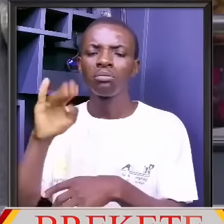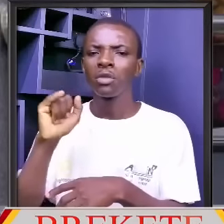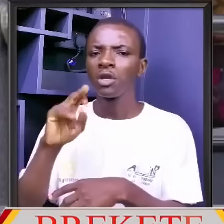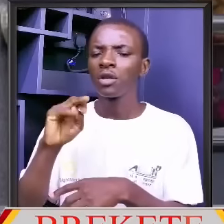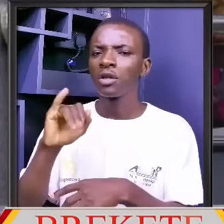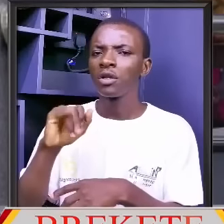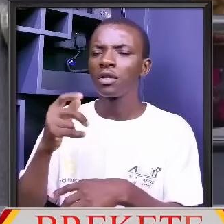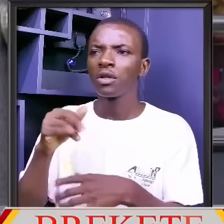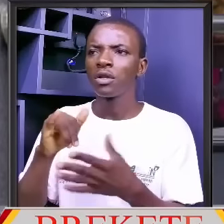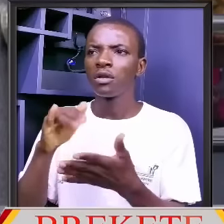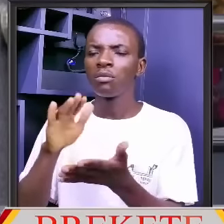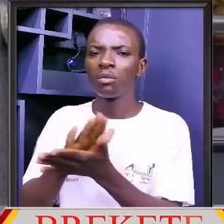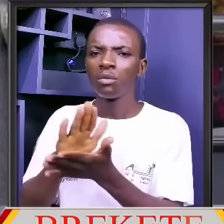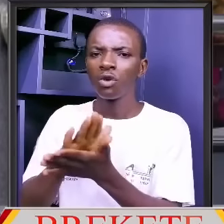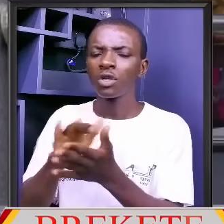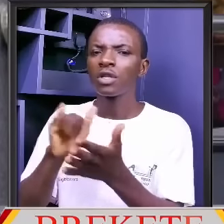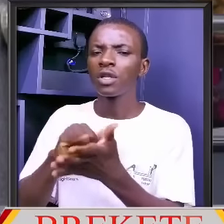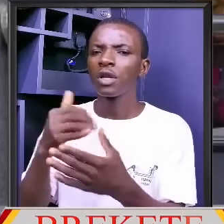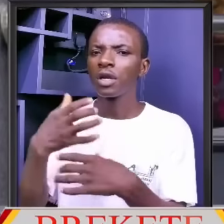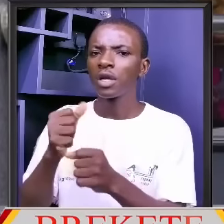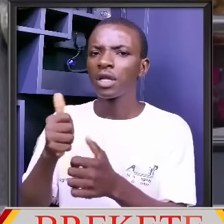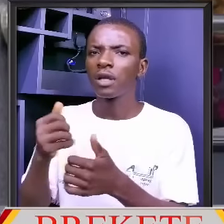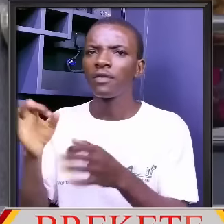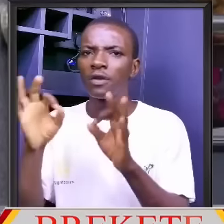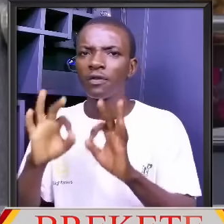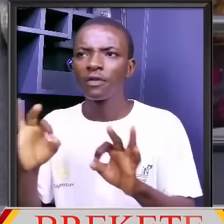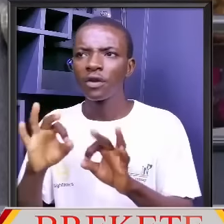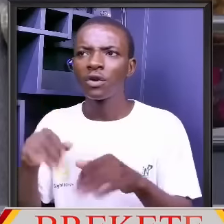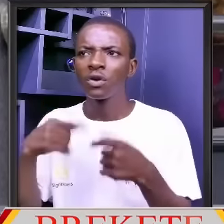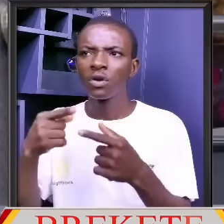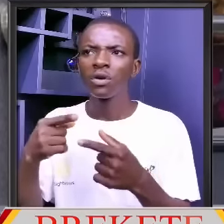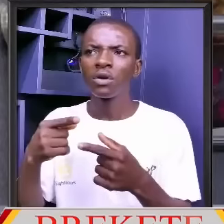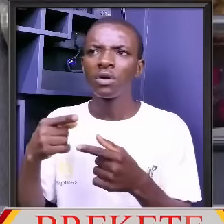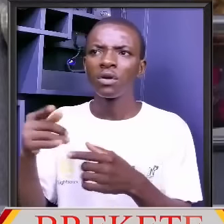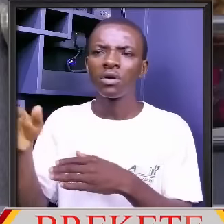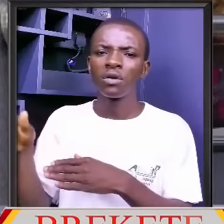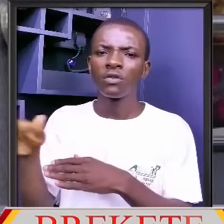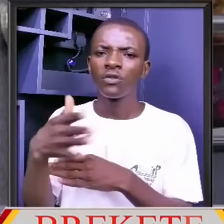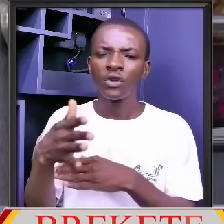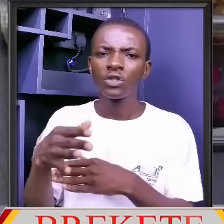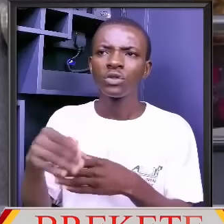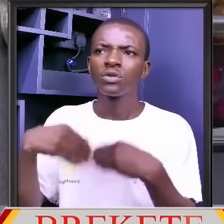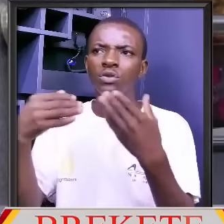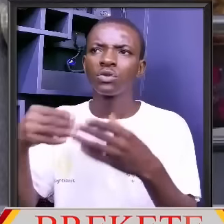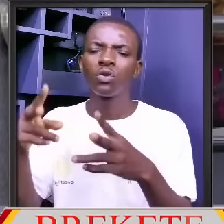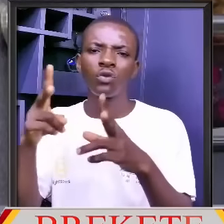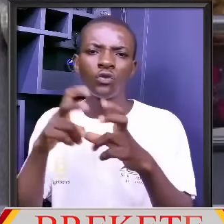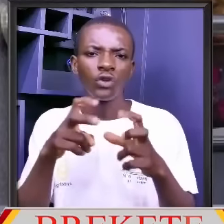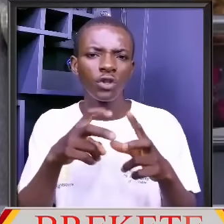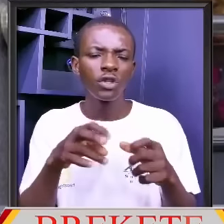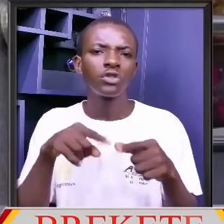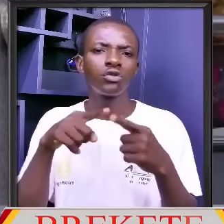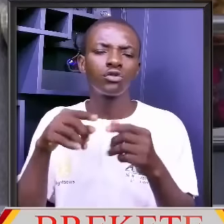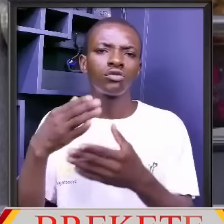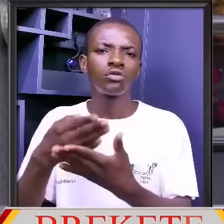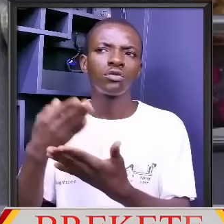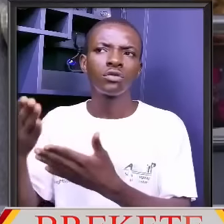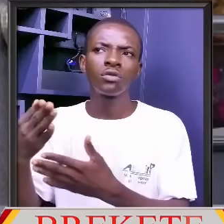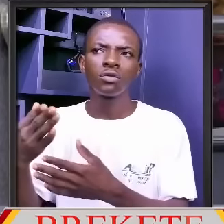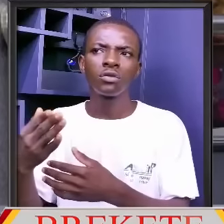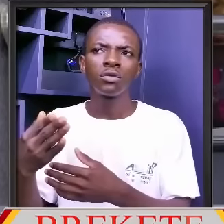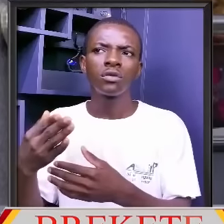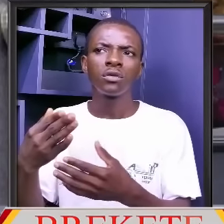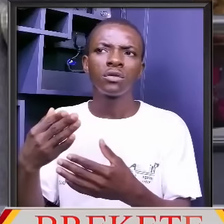there. The money where I can't get every Friday, I go buy fish for Third Junction, carry go village, go say. They